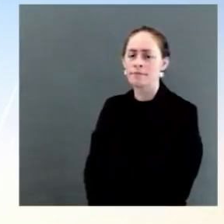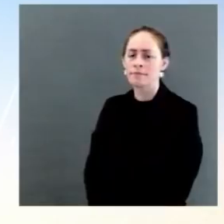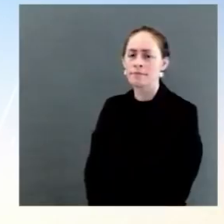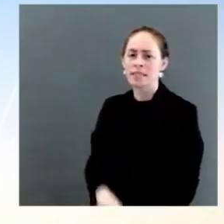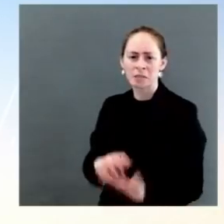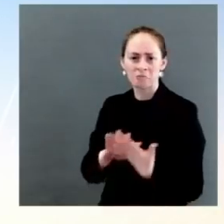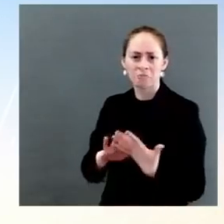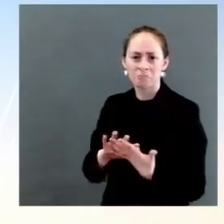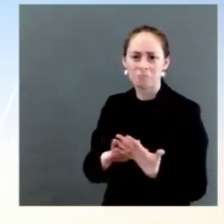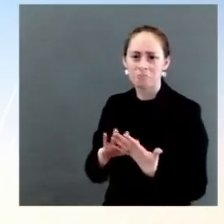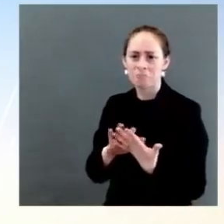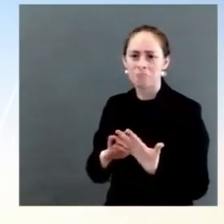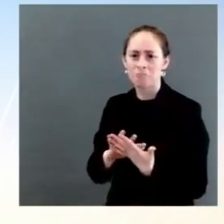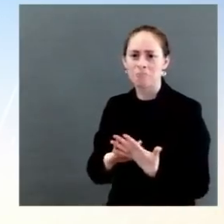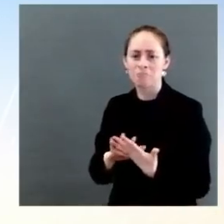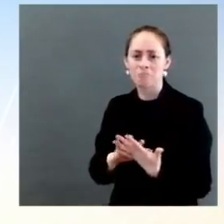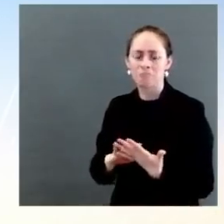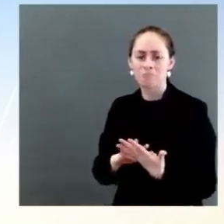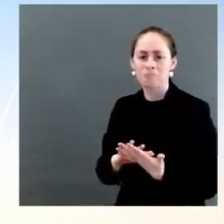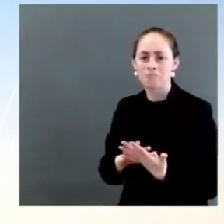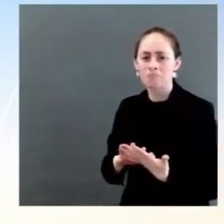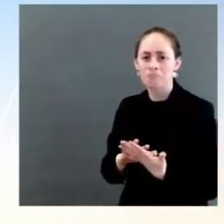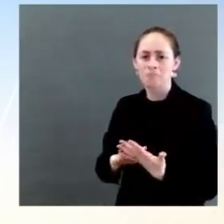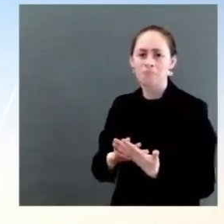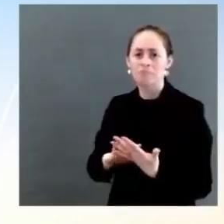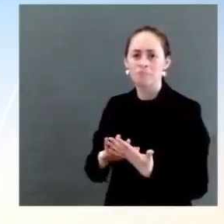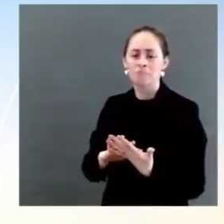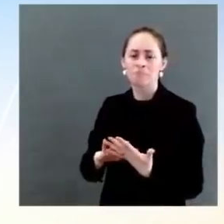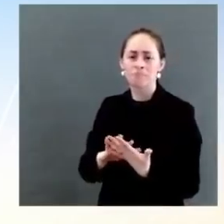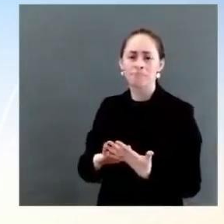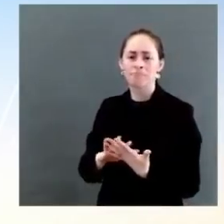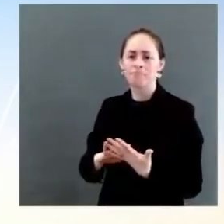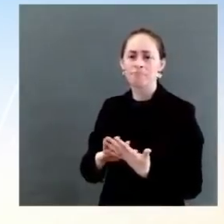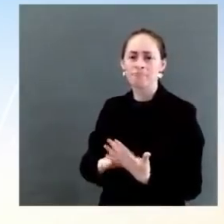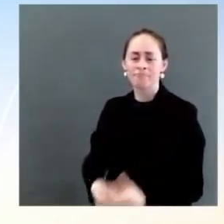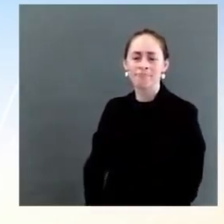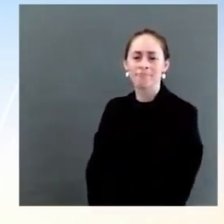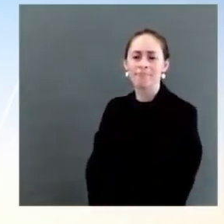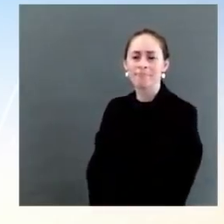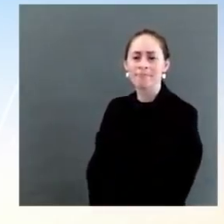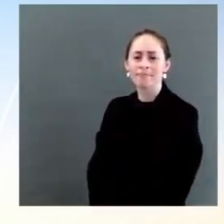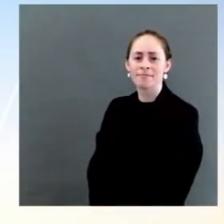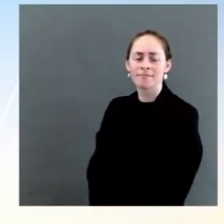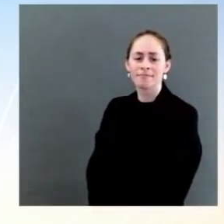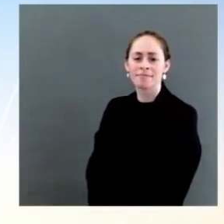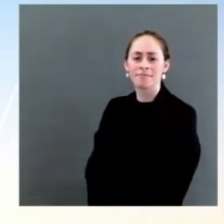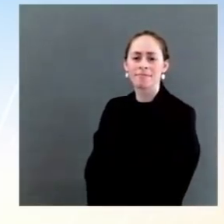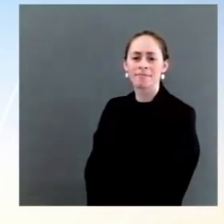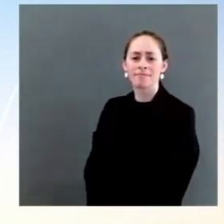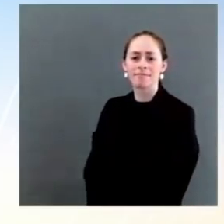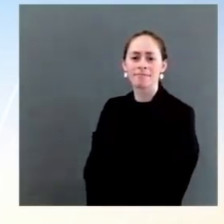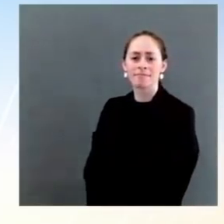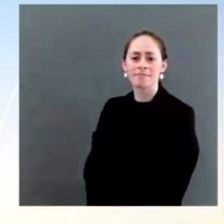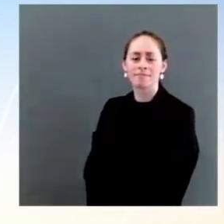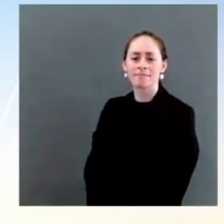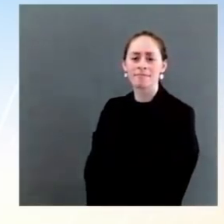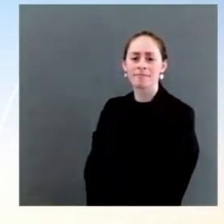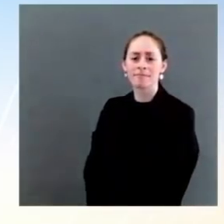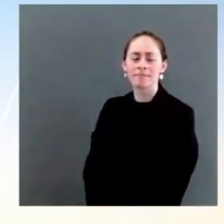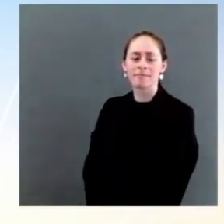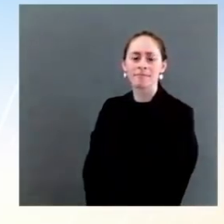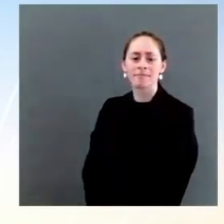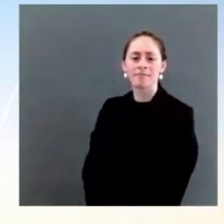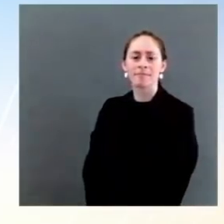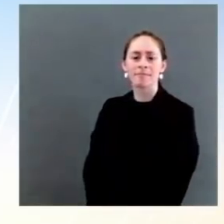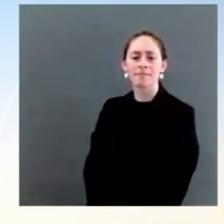better treatment. So may I ask a comment on that? Absolutely. I appreciate your question. I haven't had a chance to talk to our national security team about this issue, so